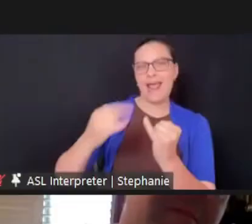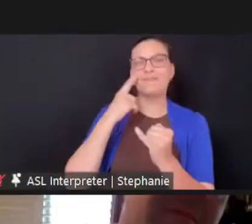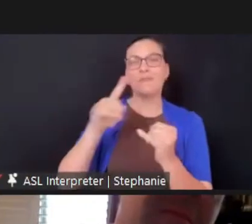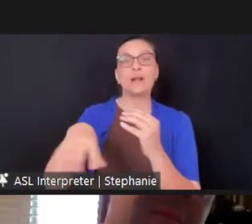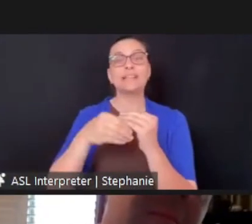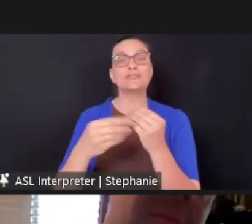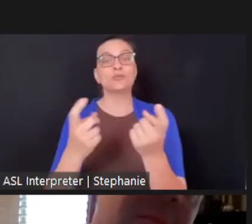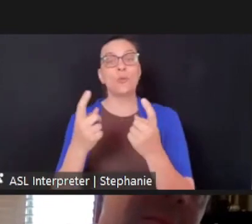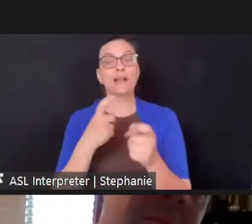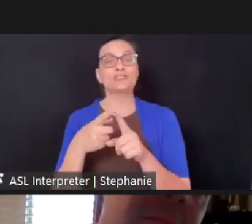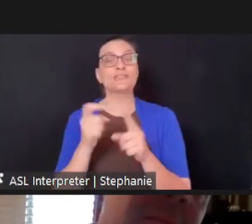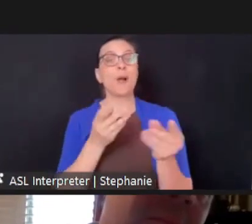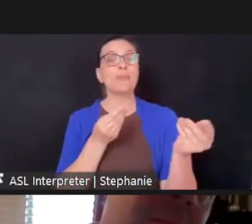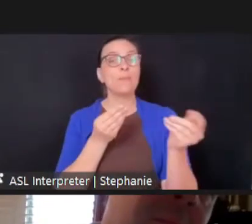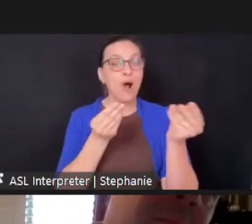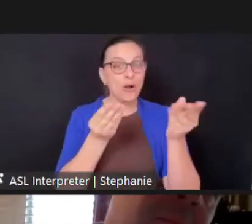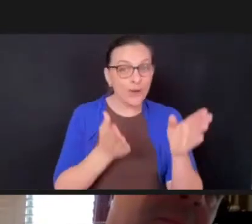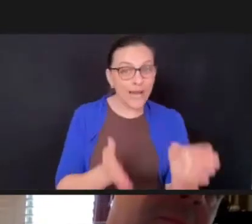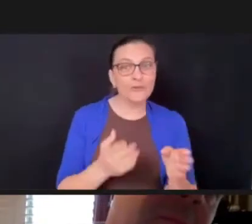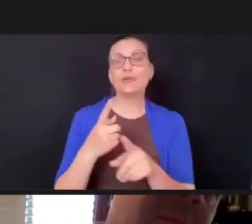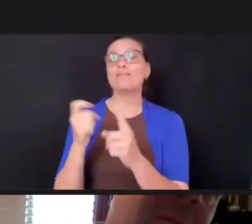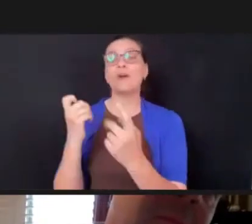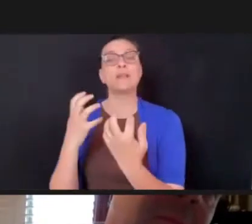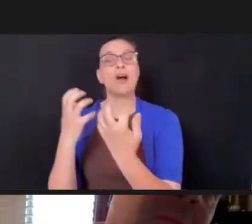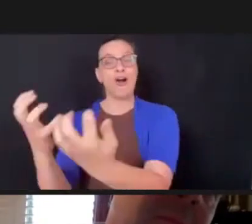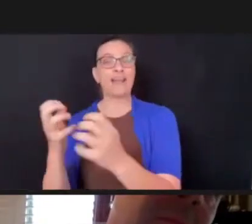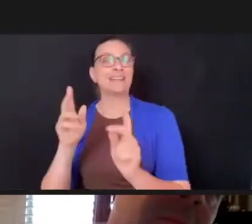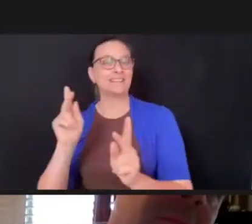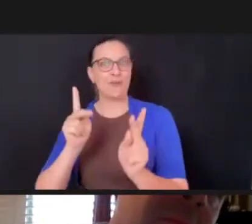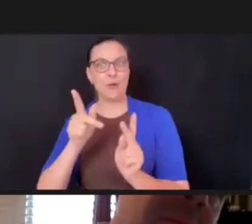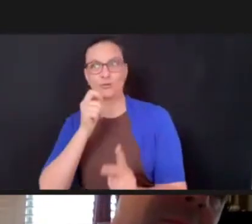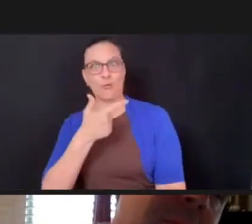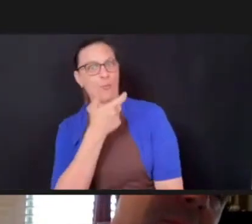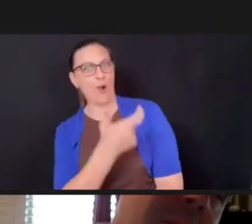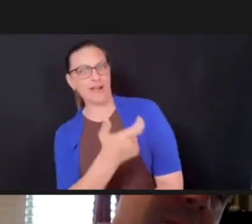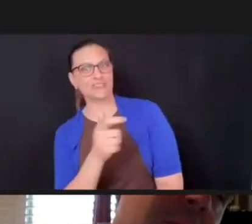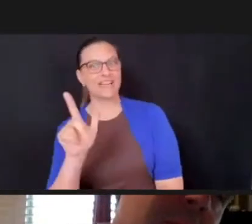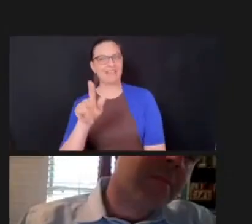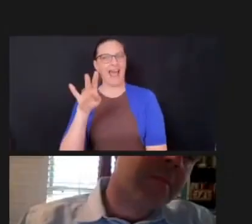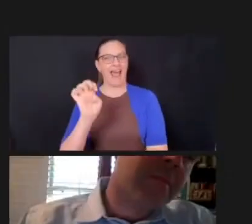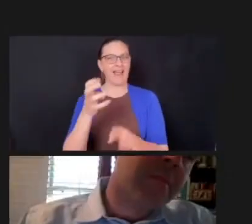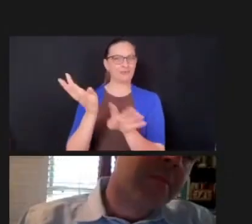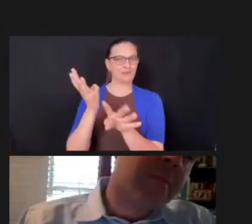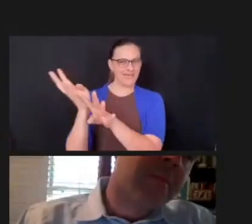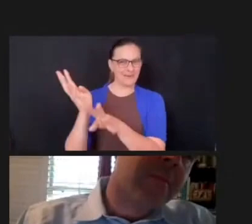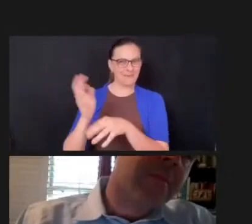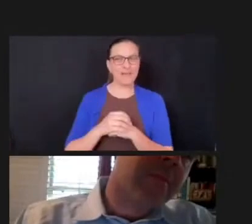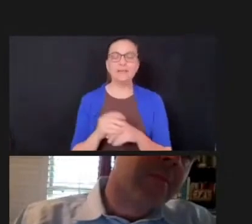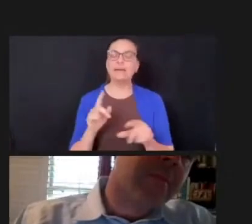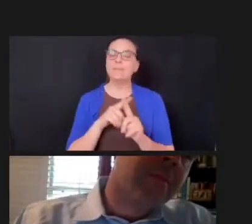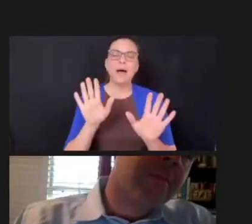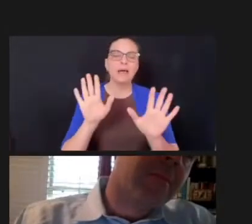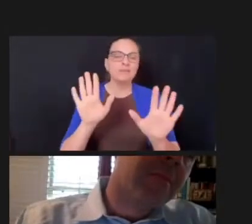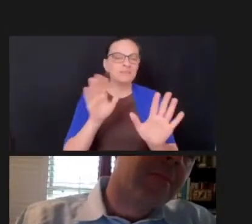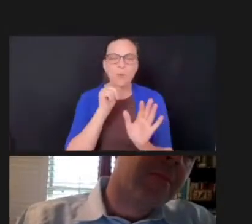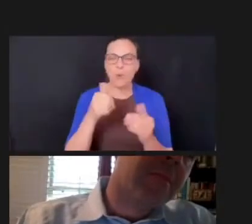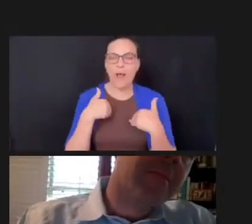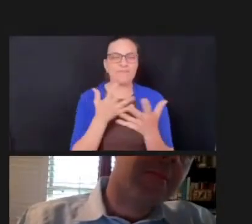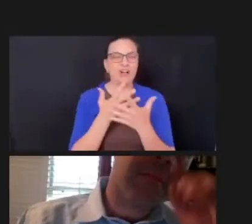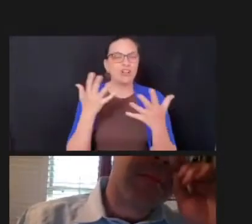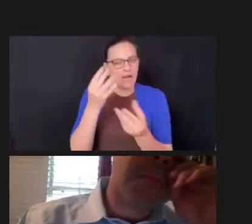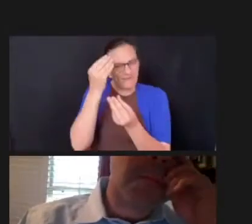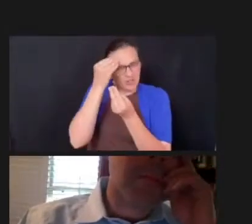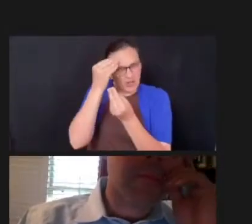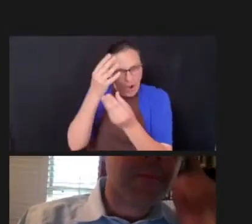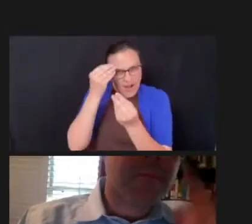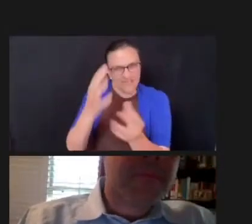the audience, from folks watching on the live stream. But we won't have a lot of content on the slides.